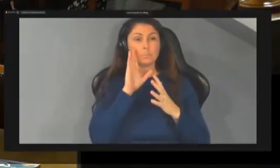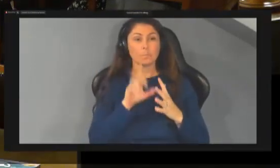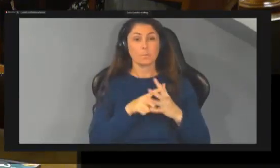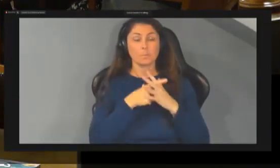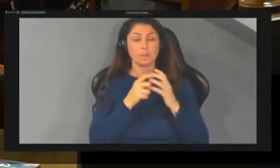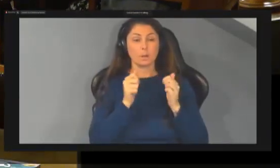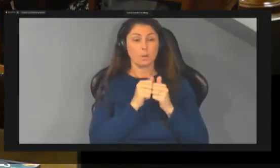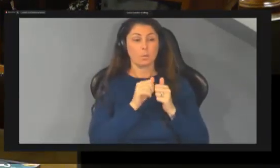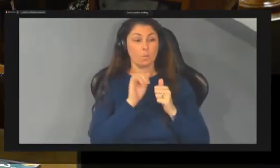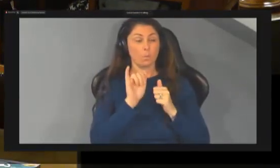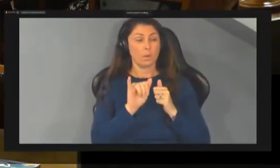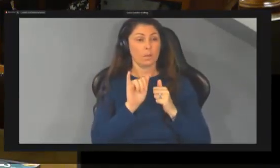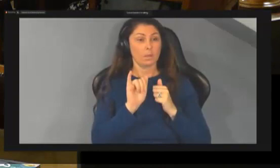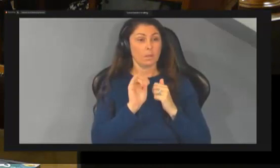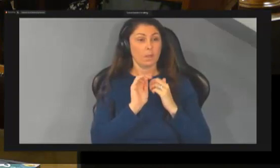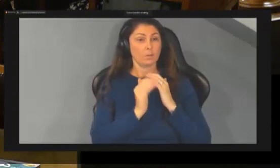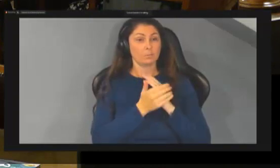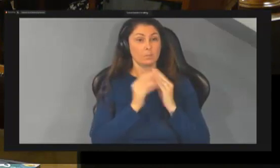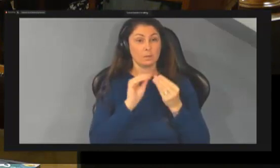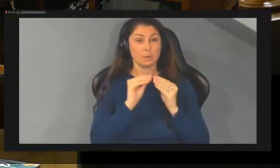operating amendment number one.